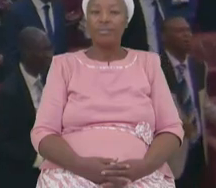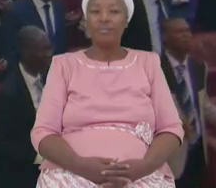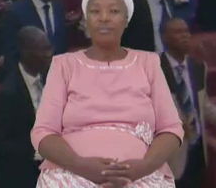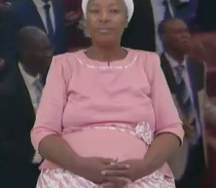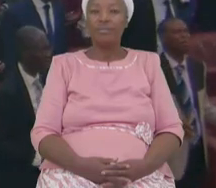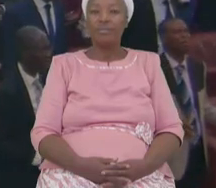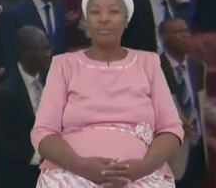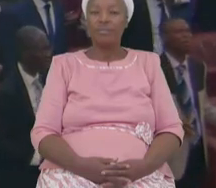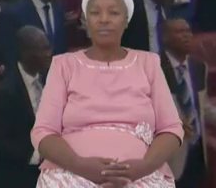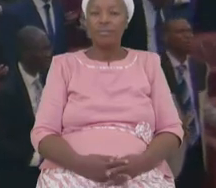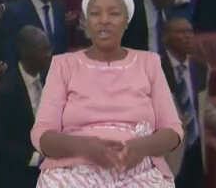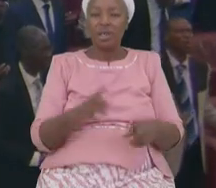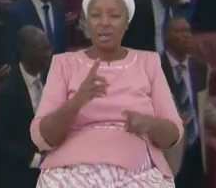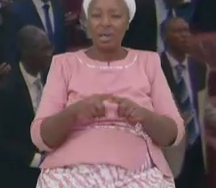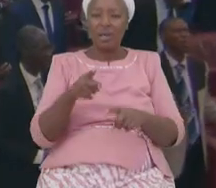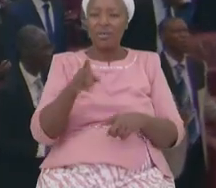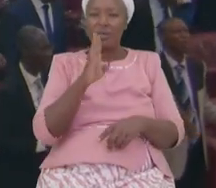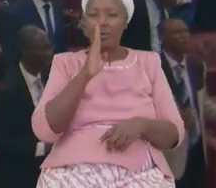can't you be holy today?